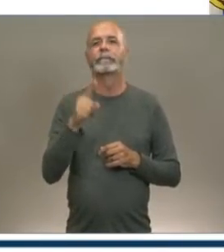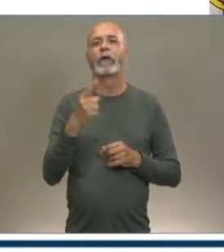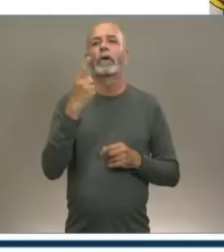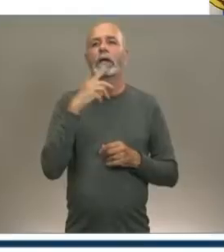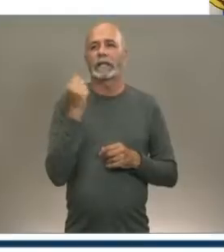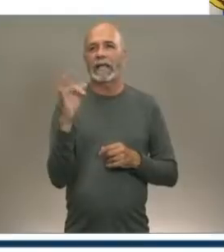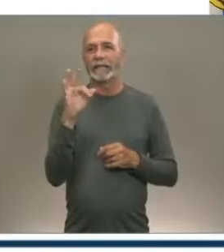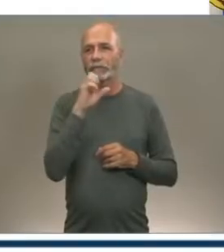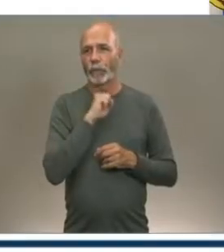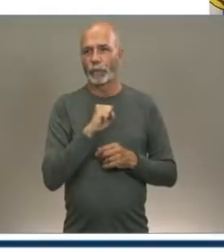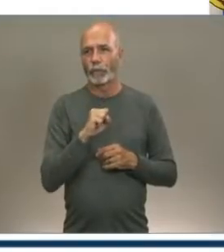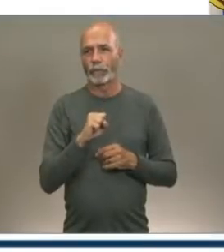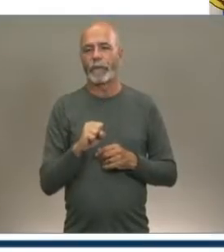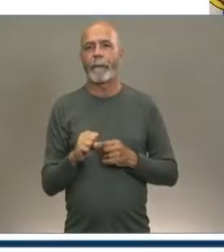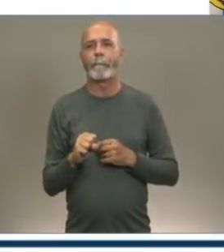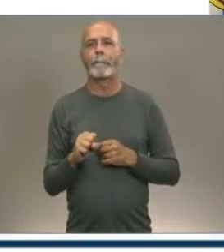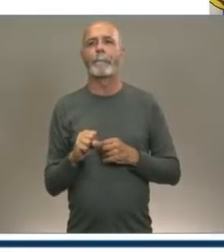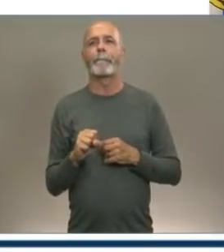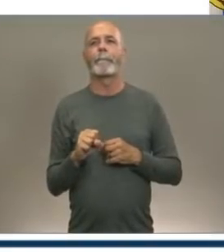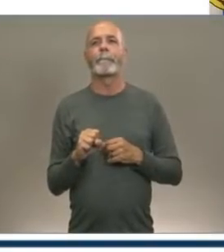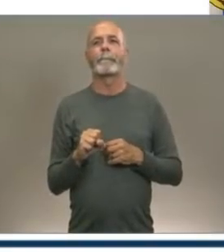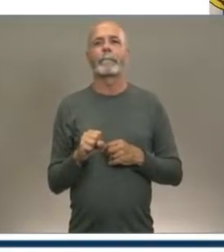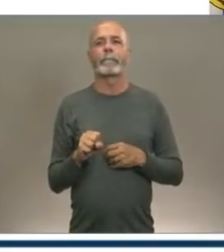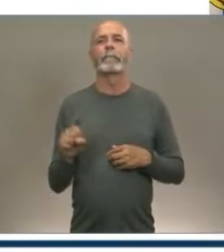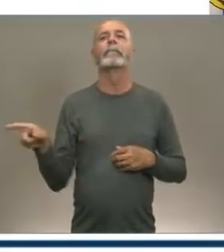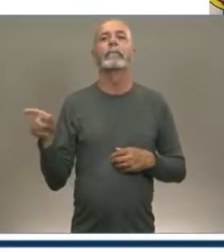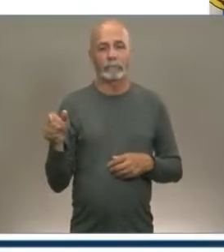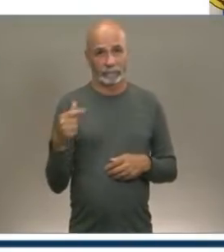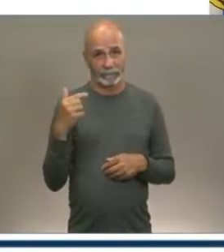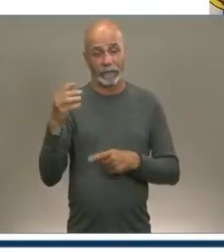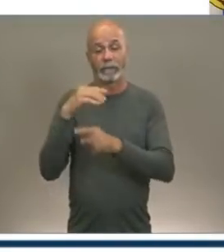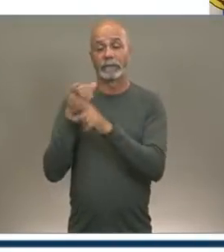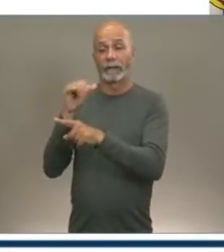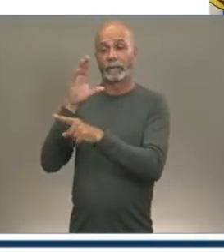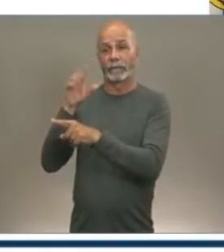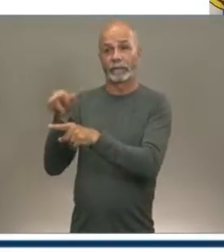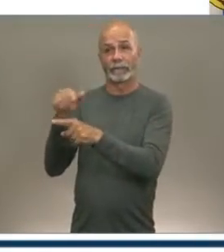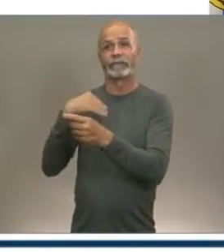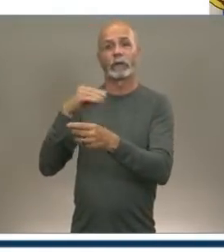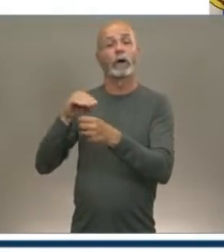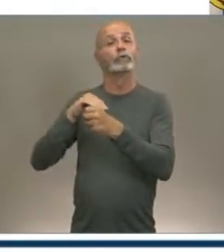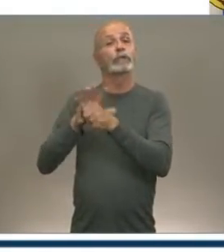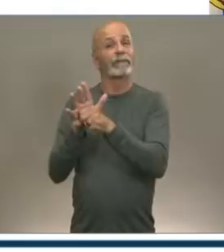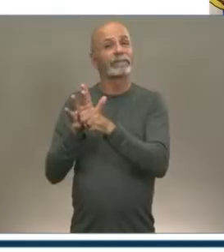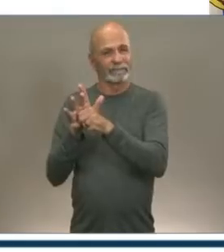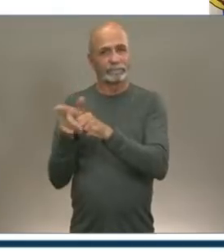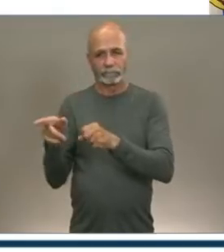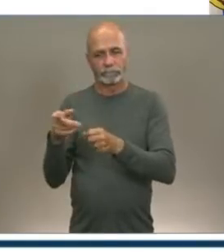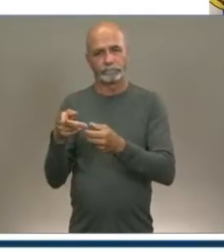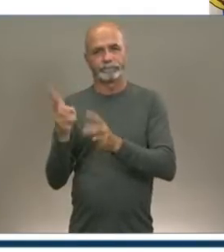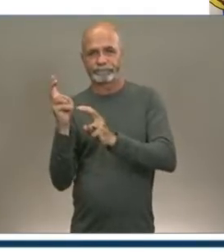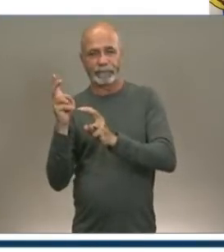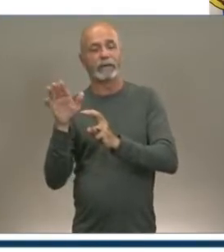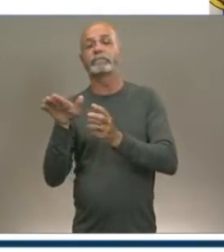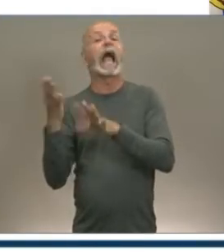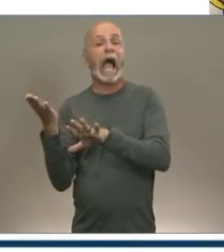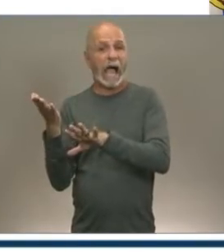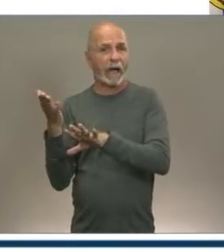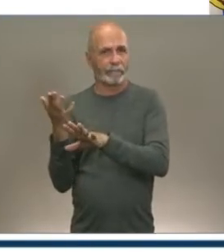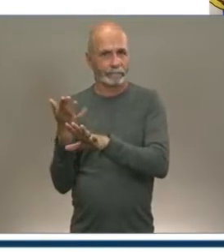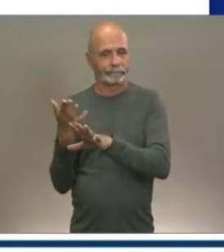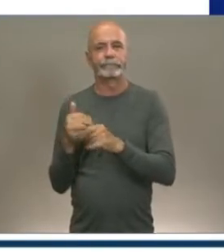as if he had been a COVID case. I wonder if you have any comment on that tragic situation. Yeah, it is